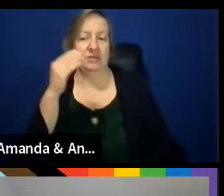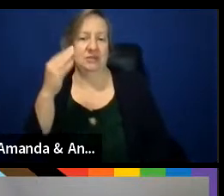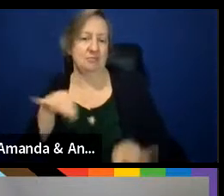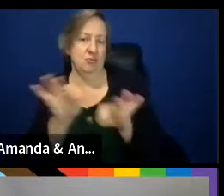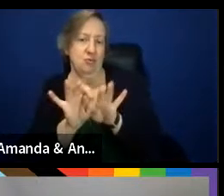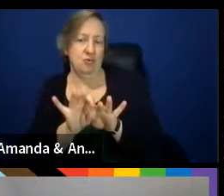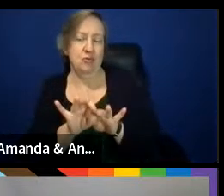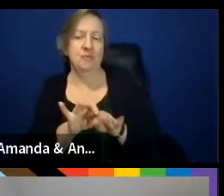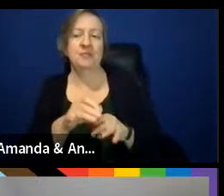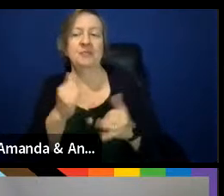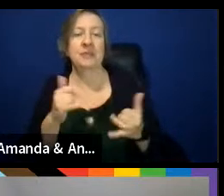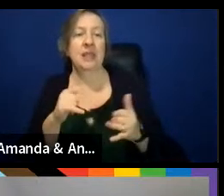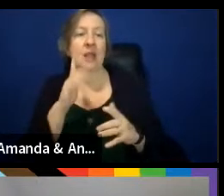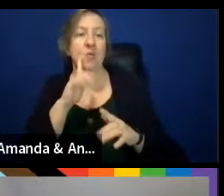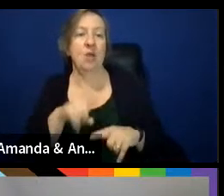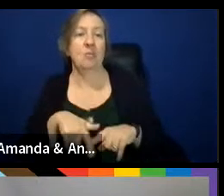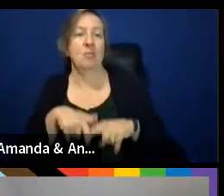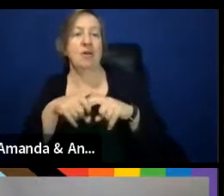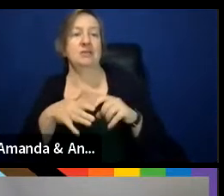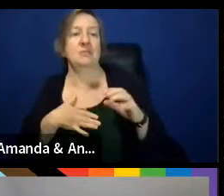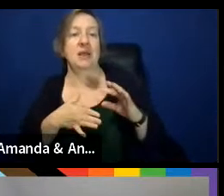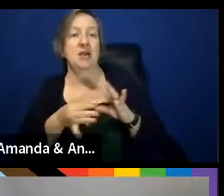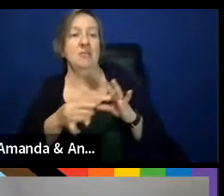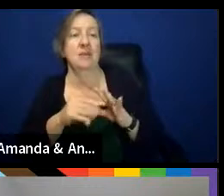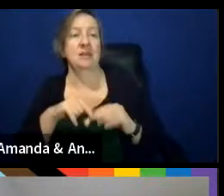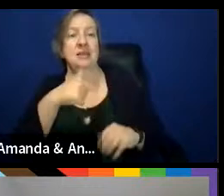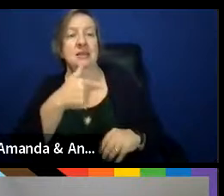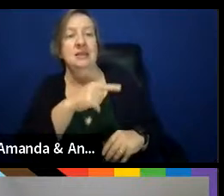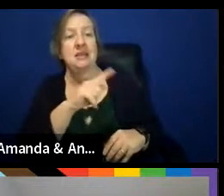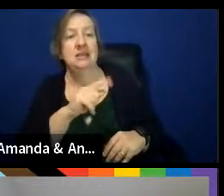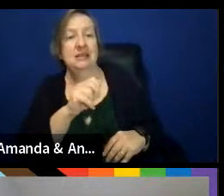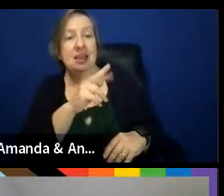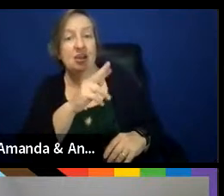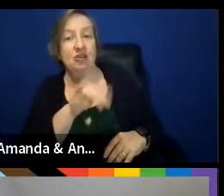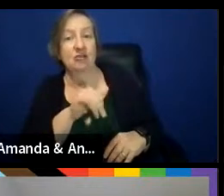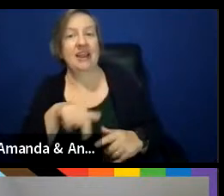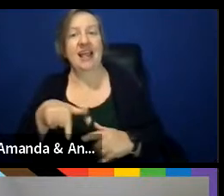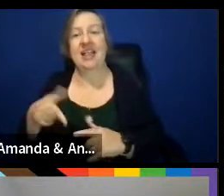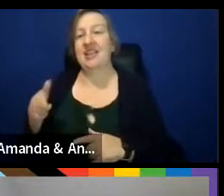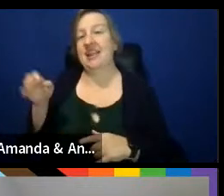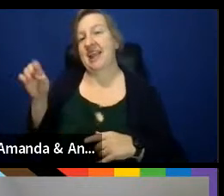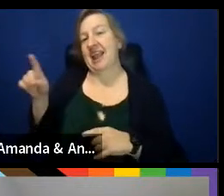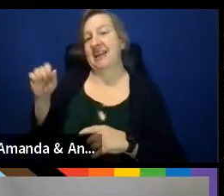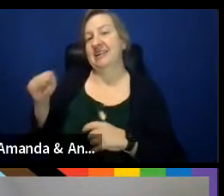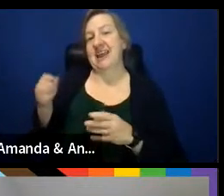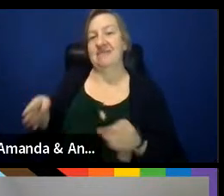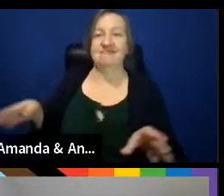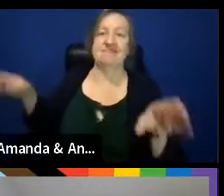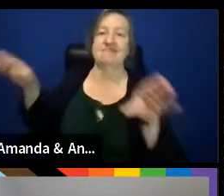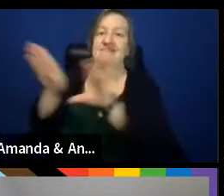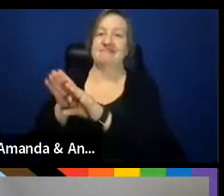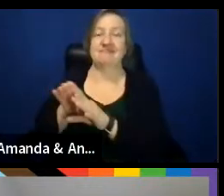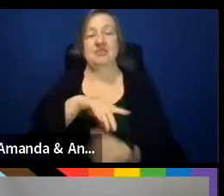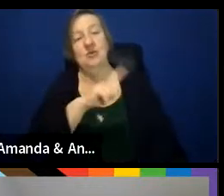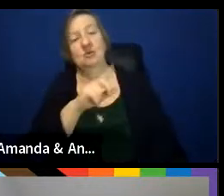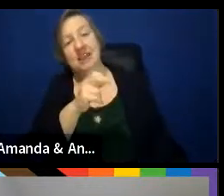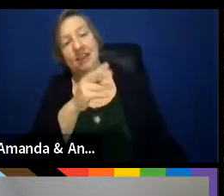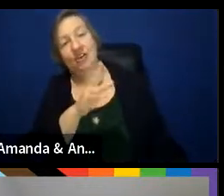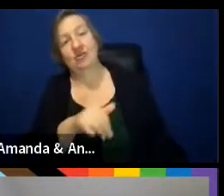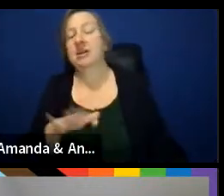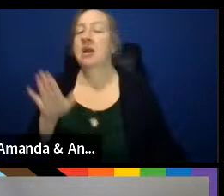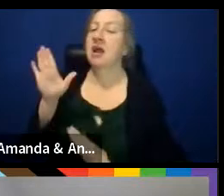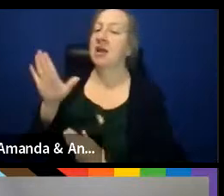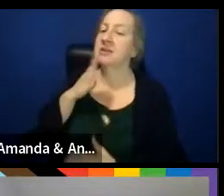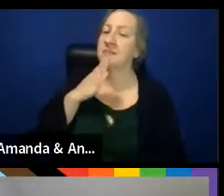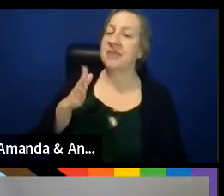that, I will pause my comments and go to Zachary. And then after that, Ed can send us home. So Zachary. Awesome. Thank you,